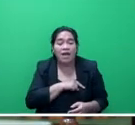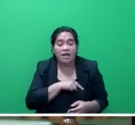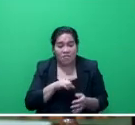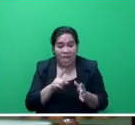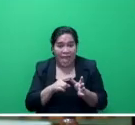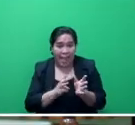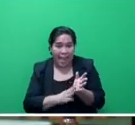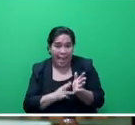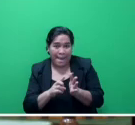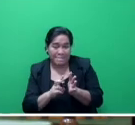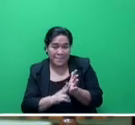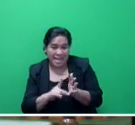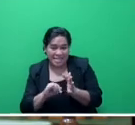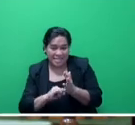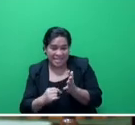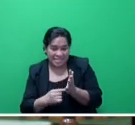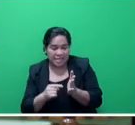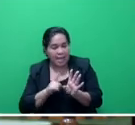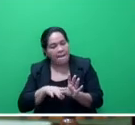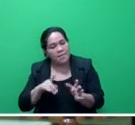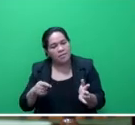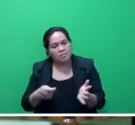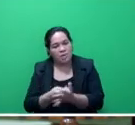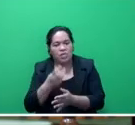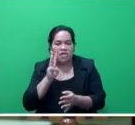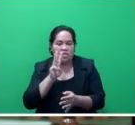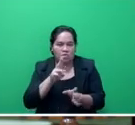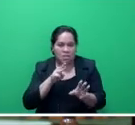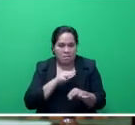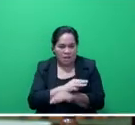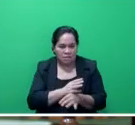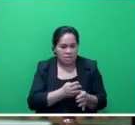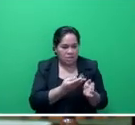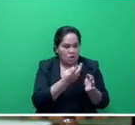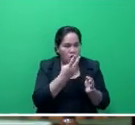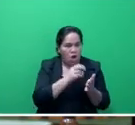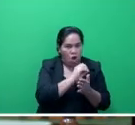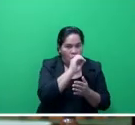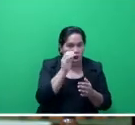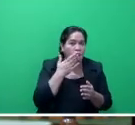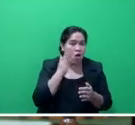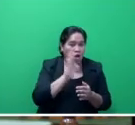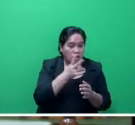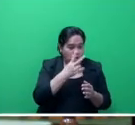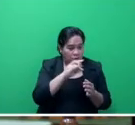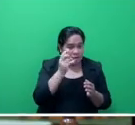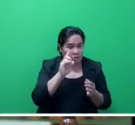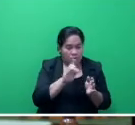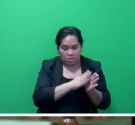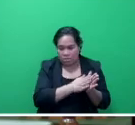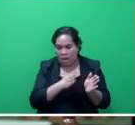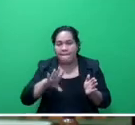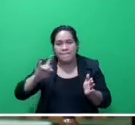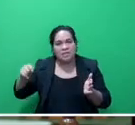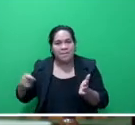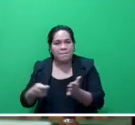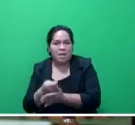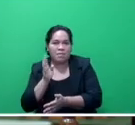make payment arrangements within 3 months from 1 August 2021 and make payments before 30 June 2022.